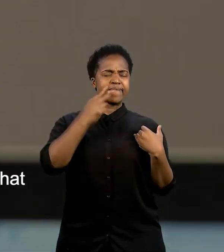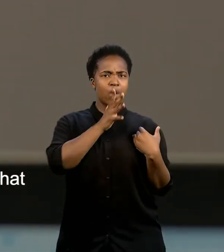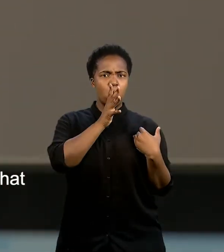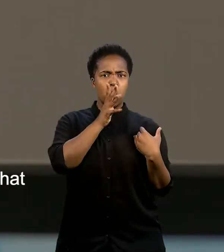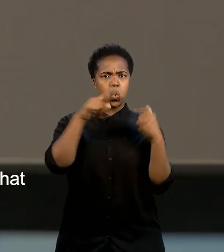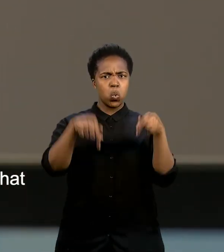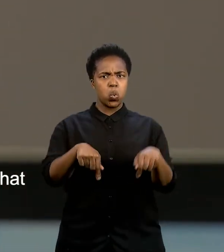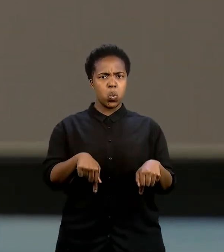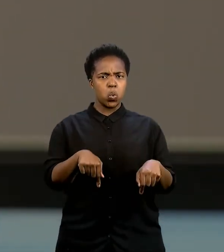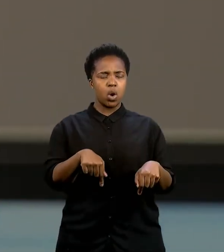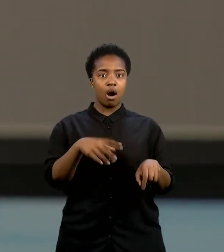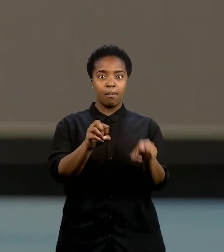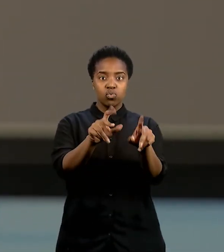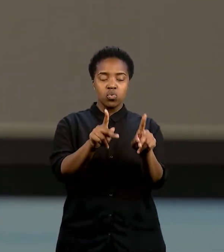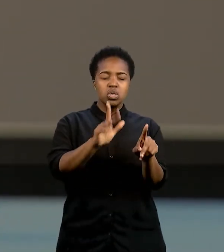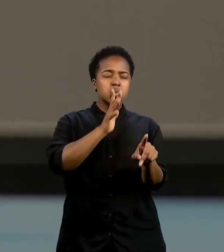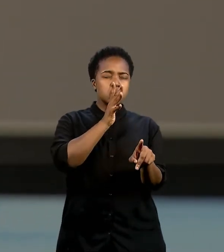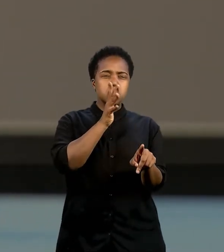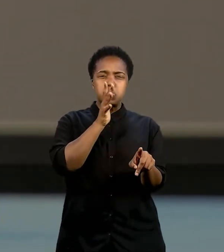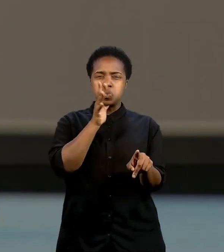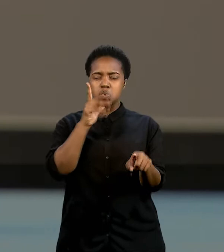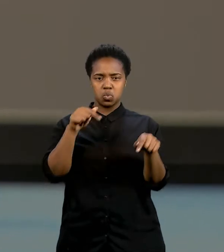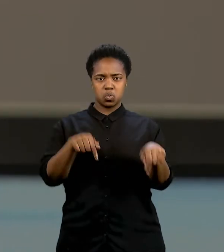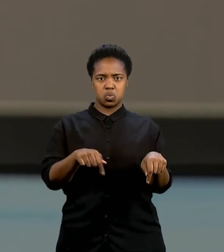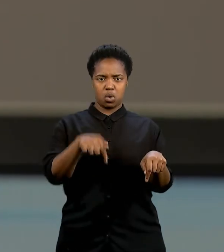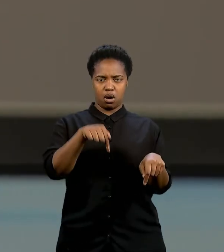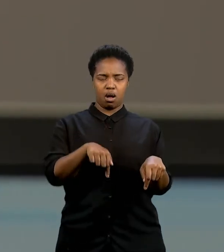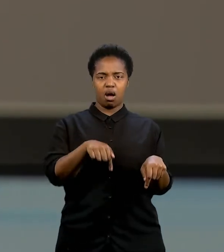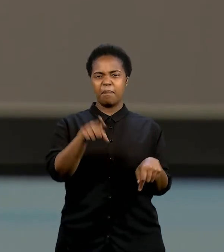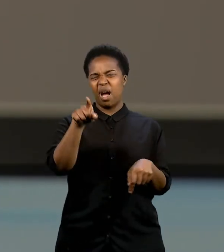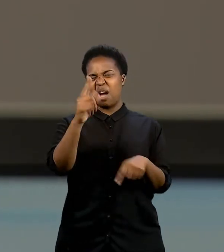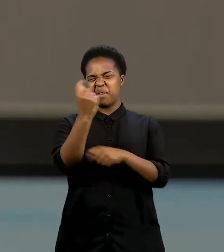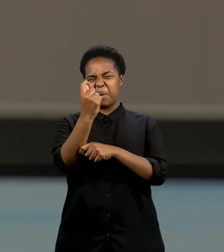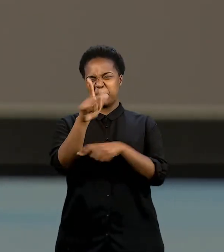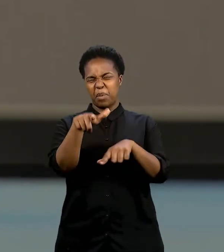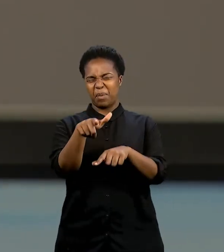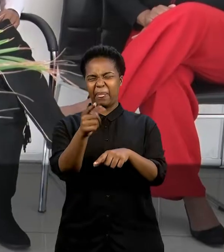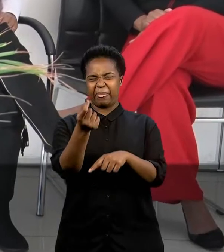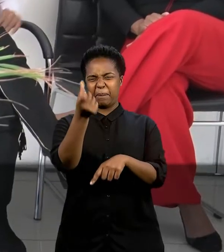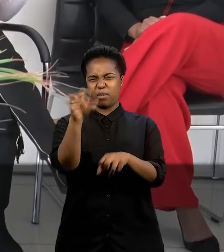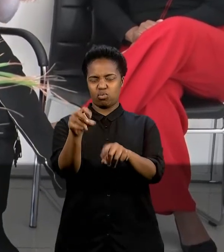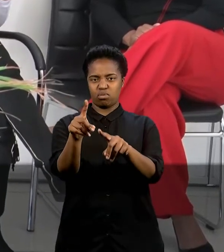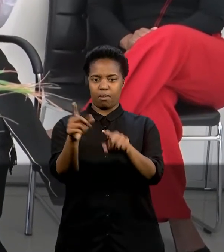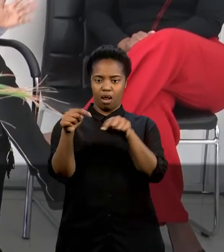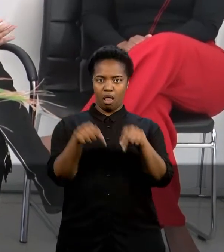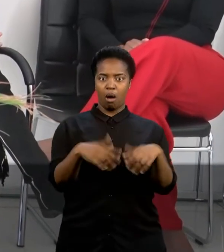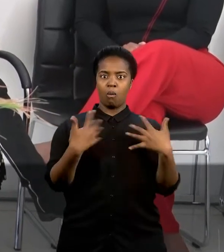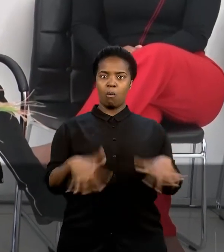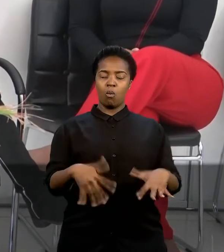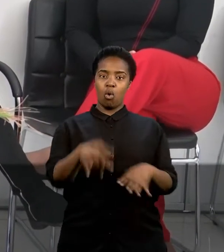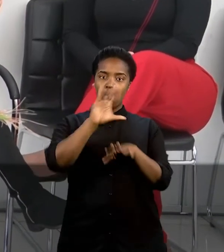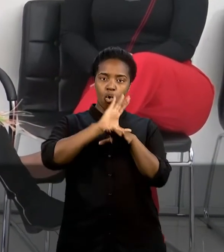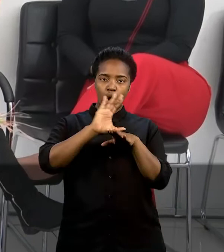kunama-deaf lamaningi la, and then ama-opportunities akhona maningi ukudlula emakhaya. Ngathola i-opportunity ukuthi